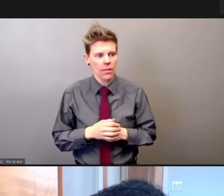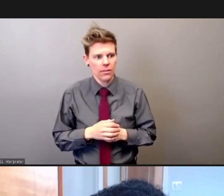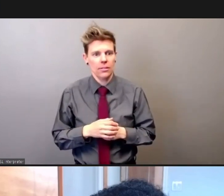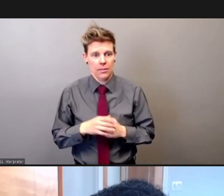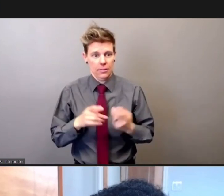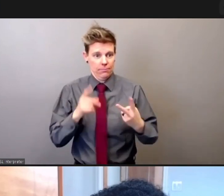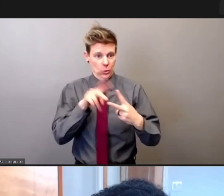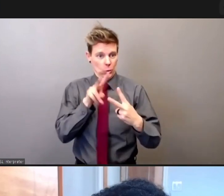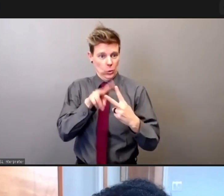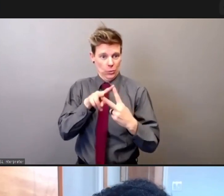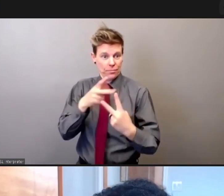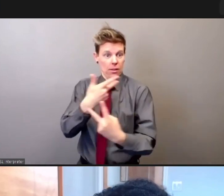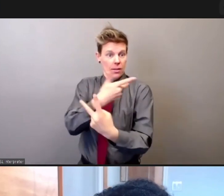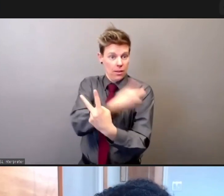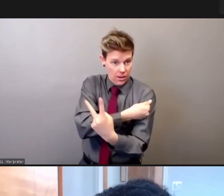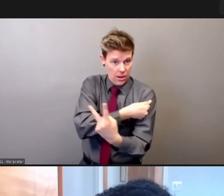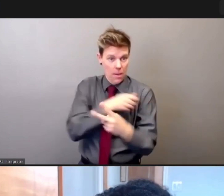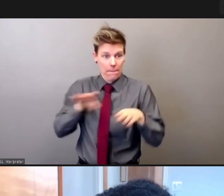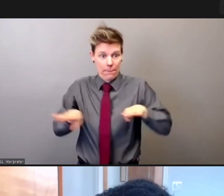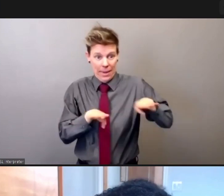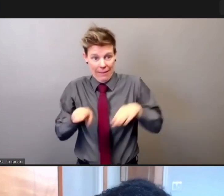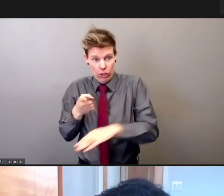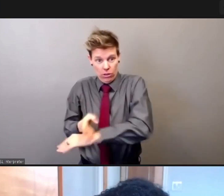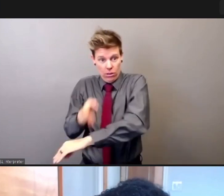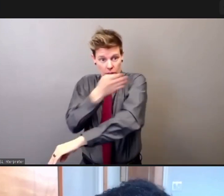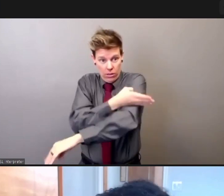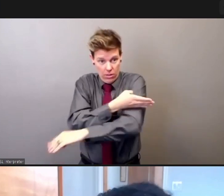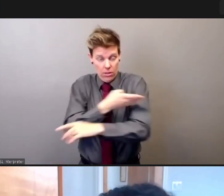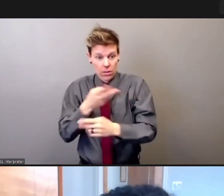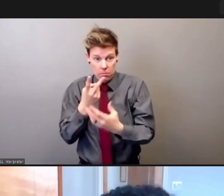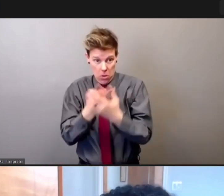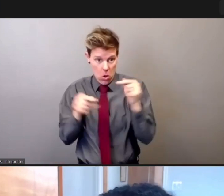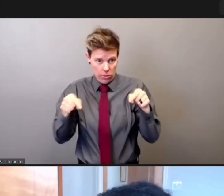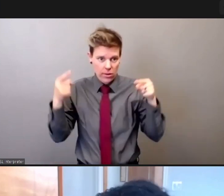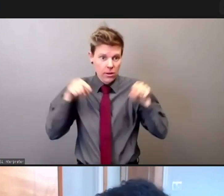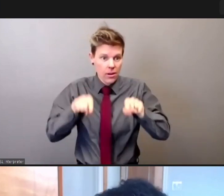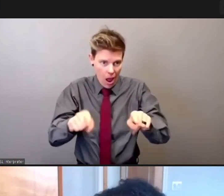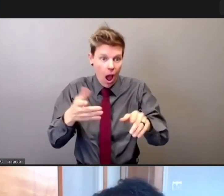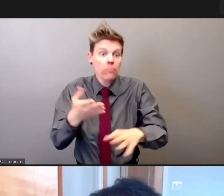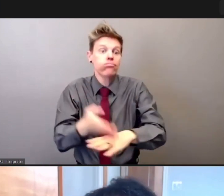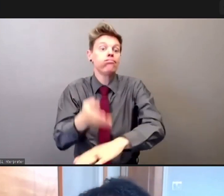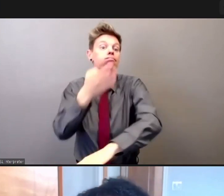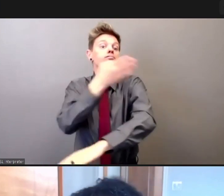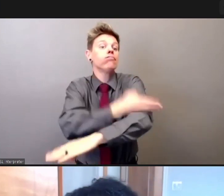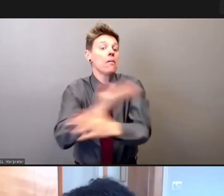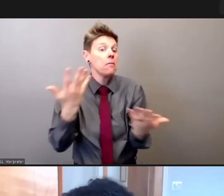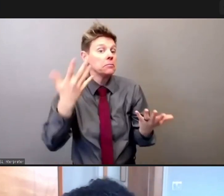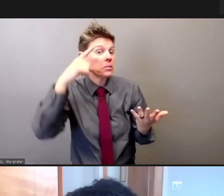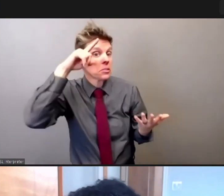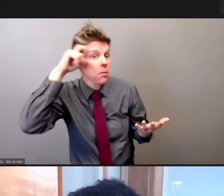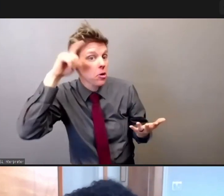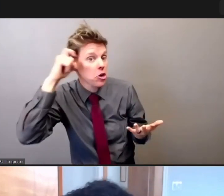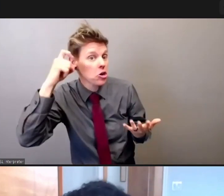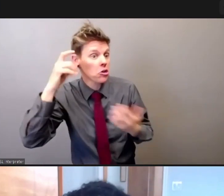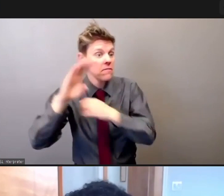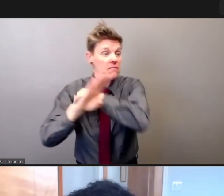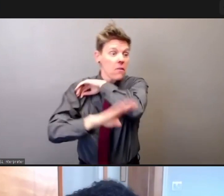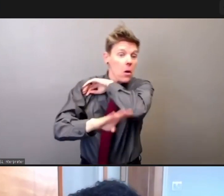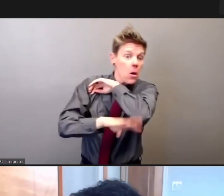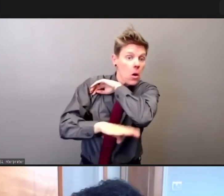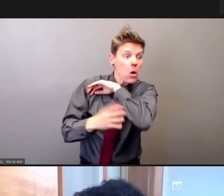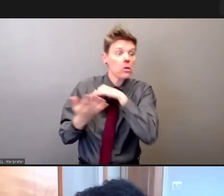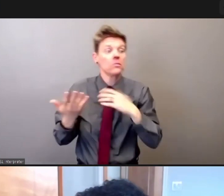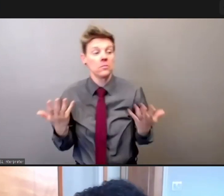practices, that we're going to see a summer that looks an awful lot like in spring, the New Mexico that we're used to.